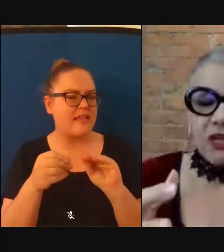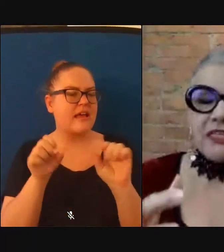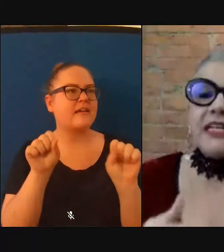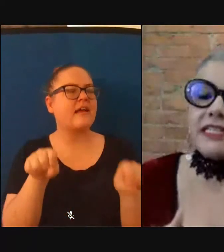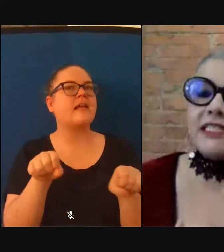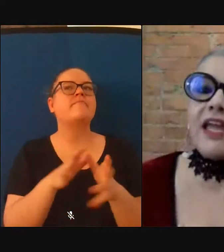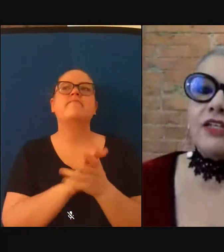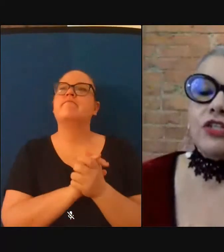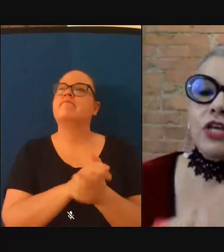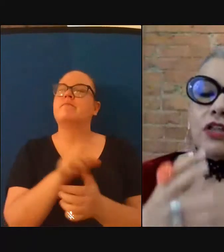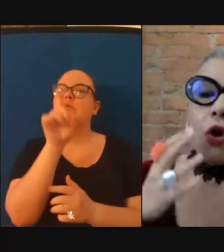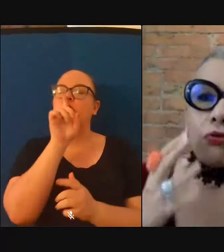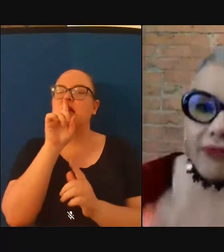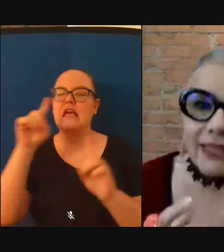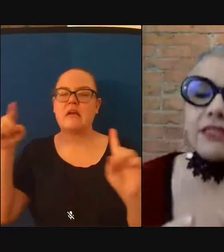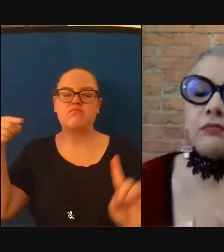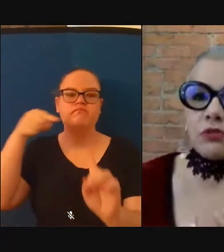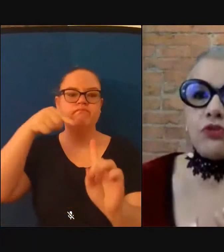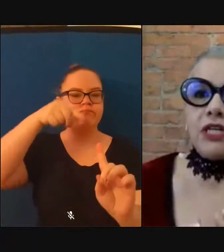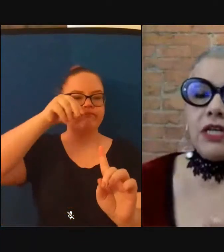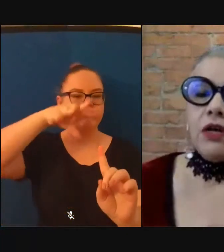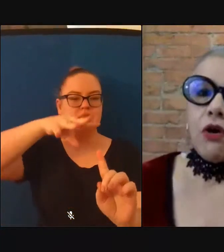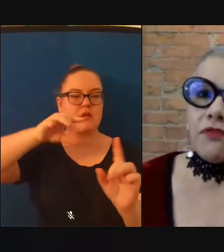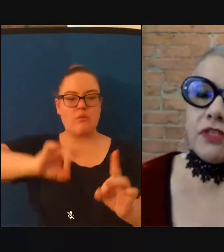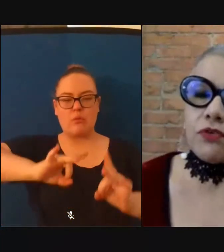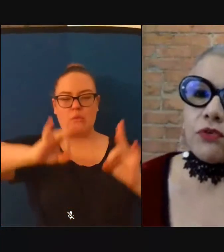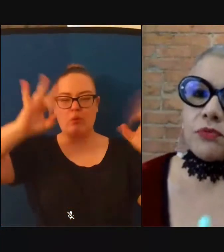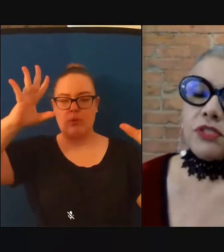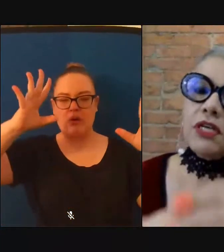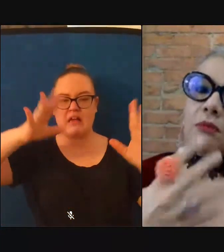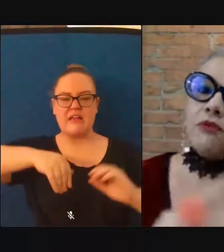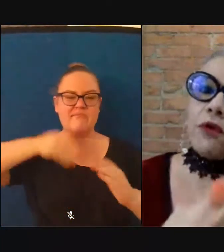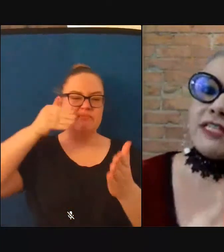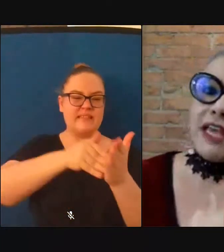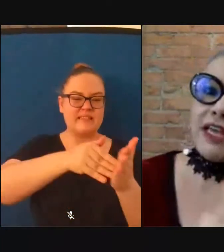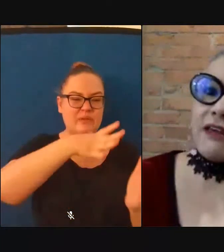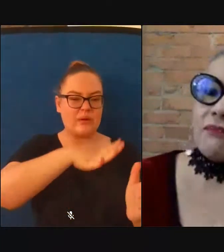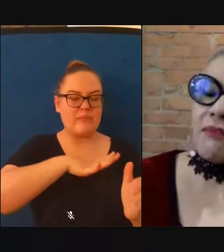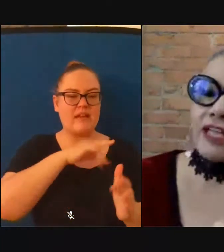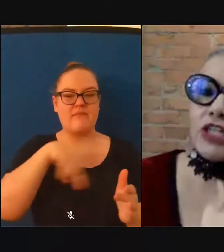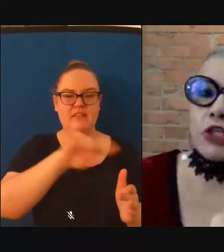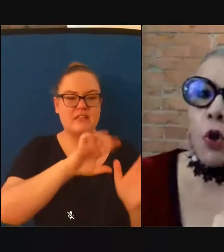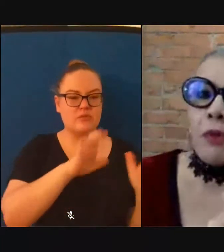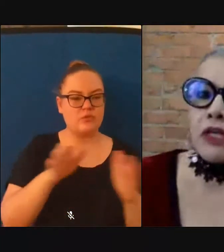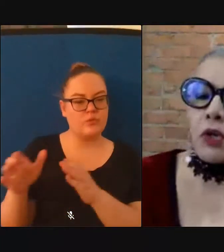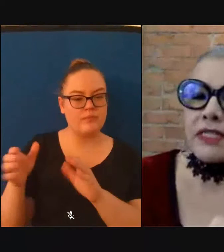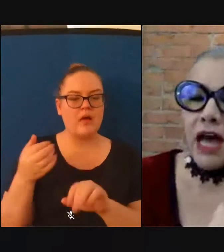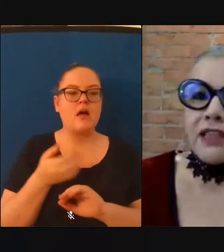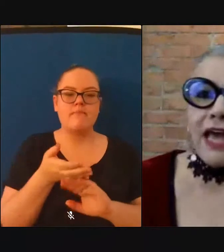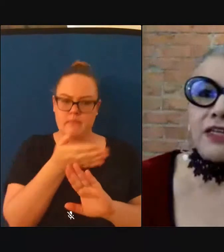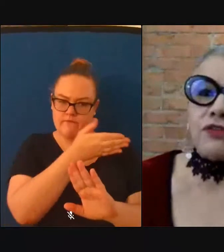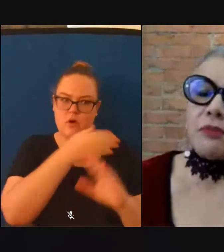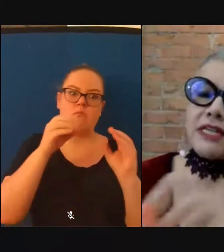throws center stage the horrendous misogyny of these groups, before I take Ashley and Tommy,